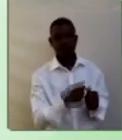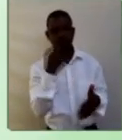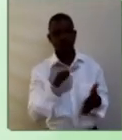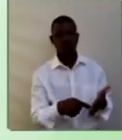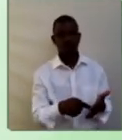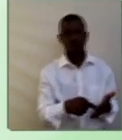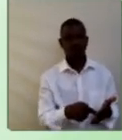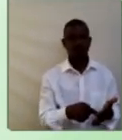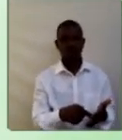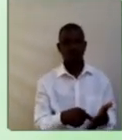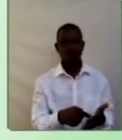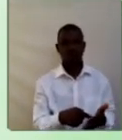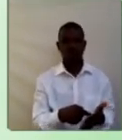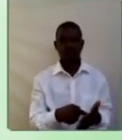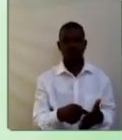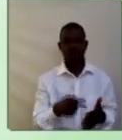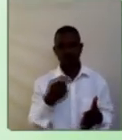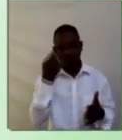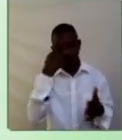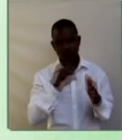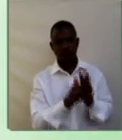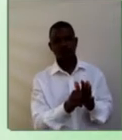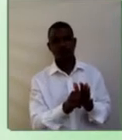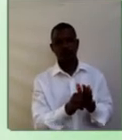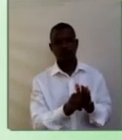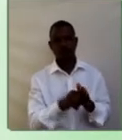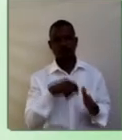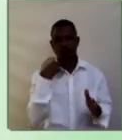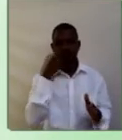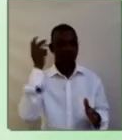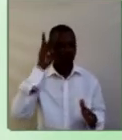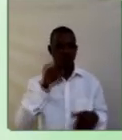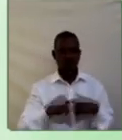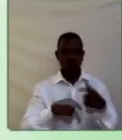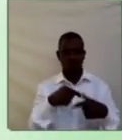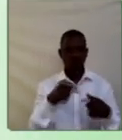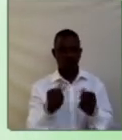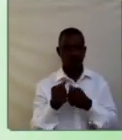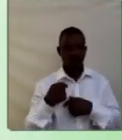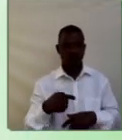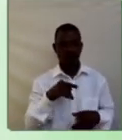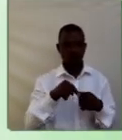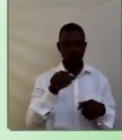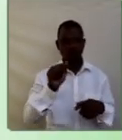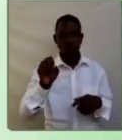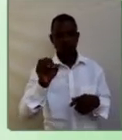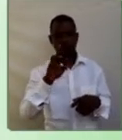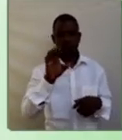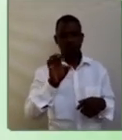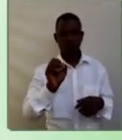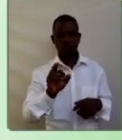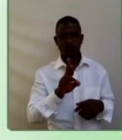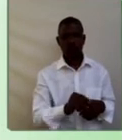what. E.g., who will go with me to Aso Rock?